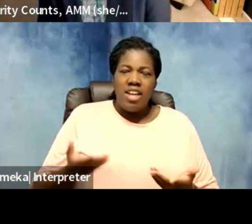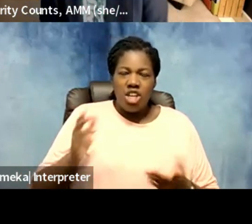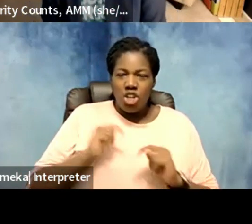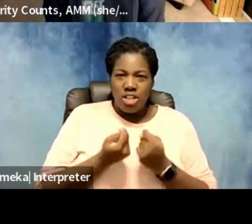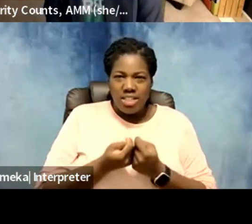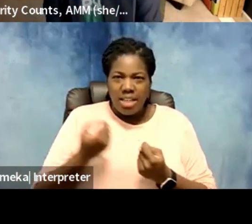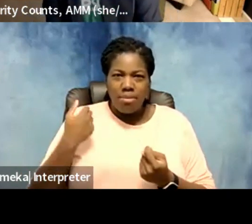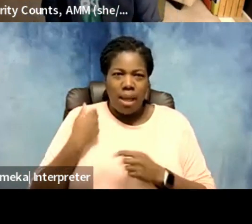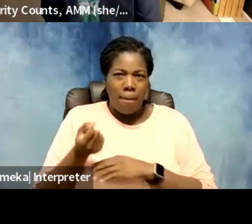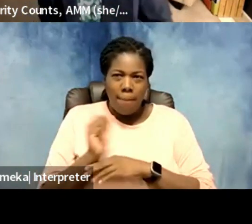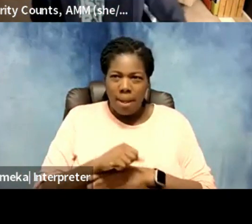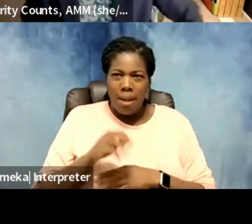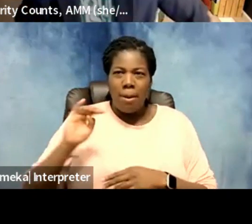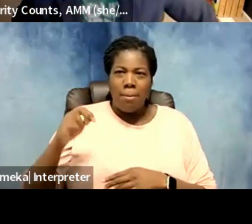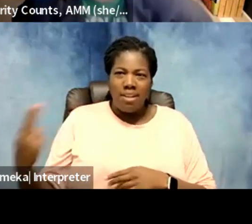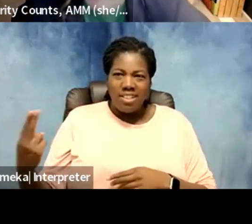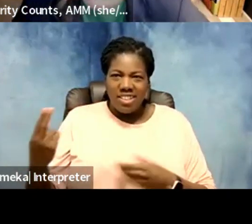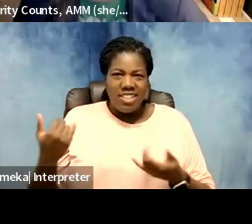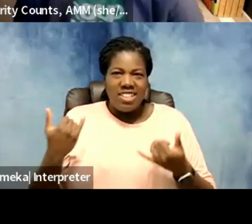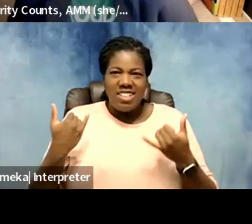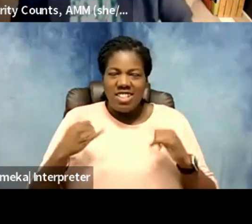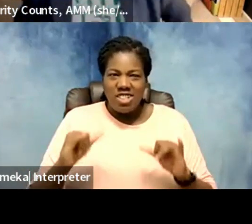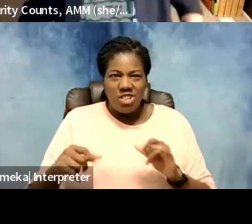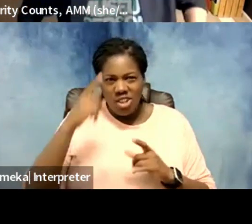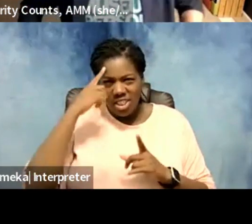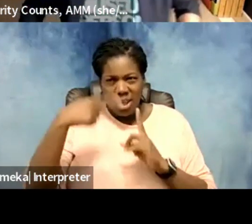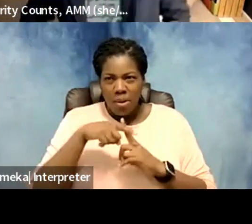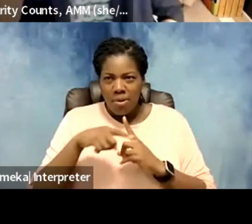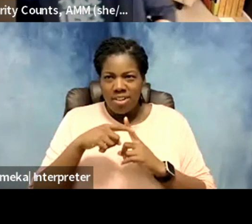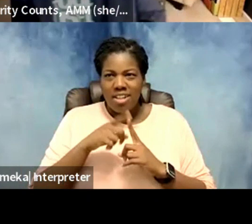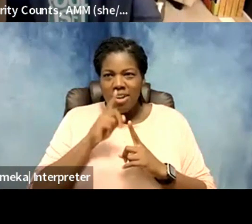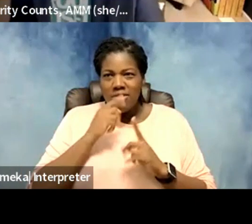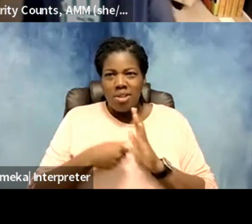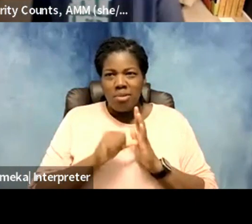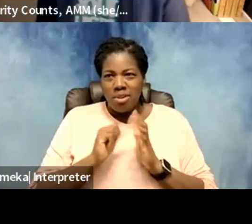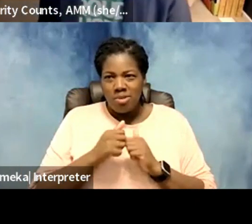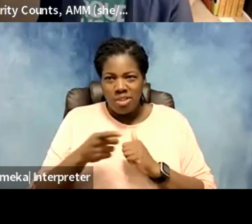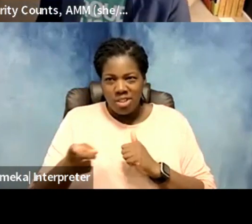by Michigan. You're still so positive. I'm really impressed with you. So